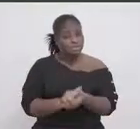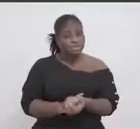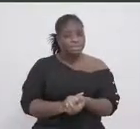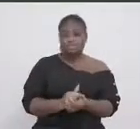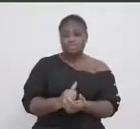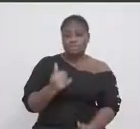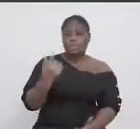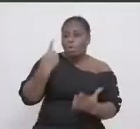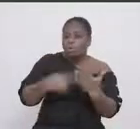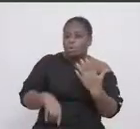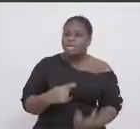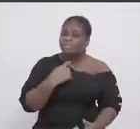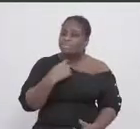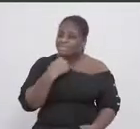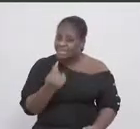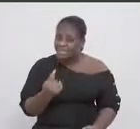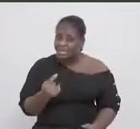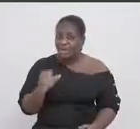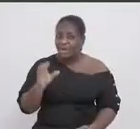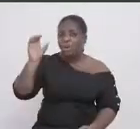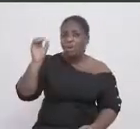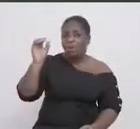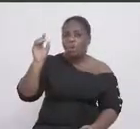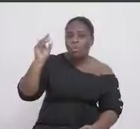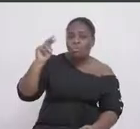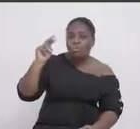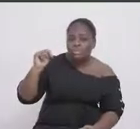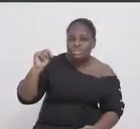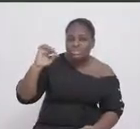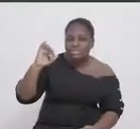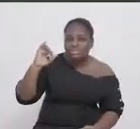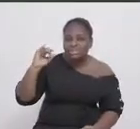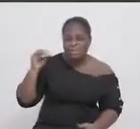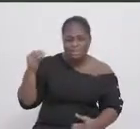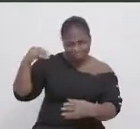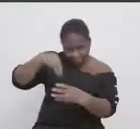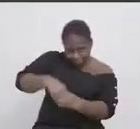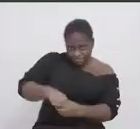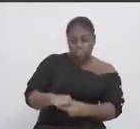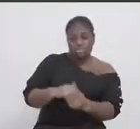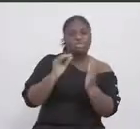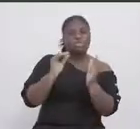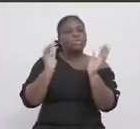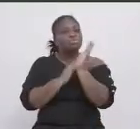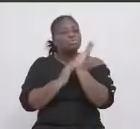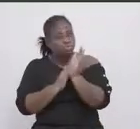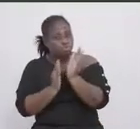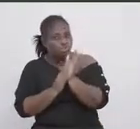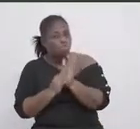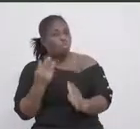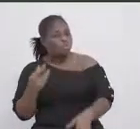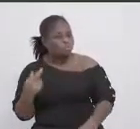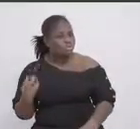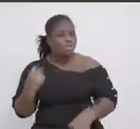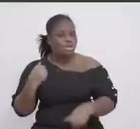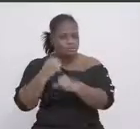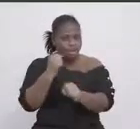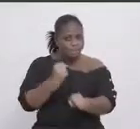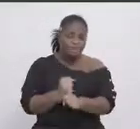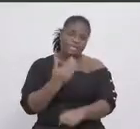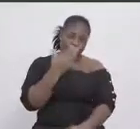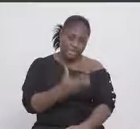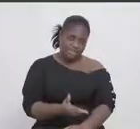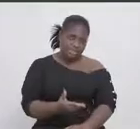that's what I'm trying to say, that coding should be integrated in the curriculum. Resources should be made available.